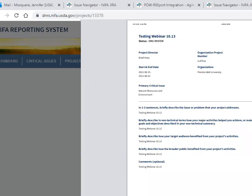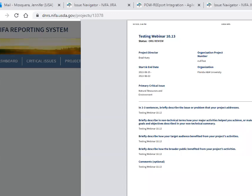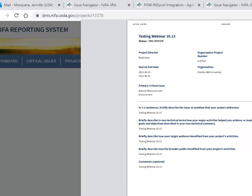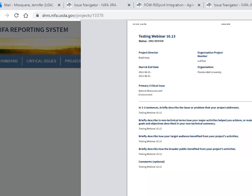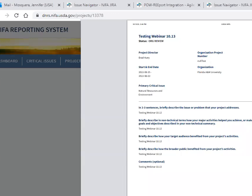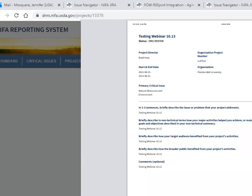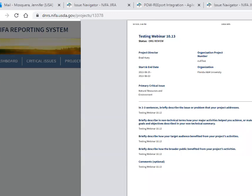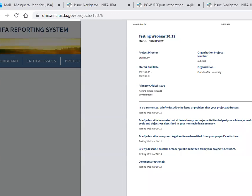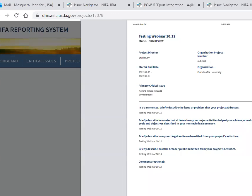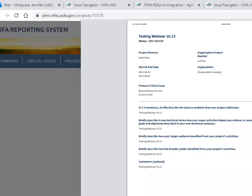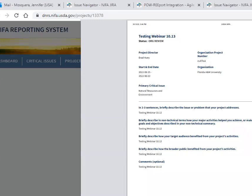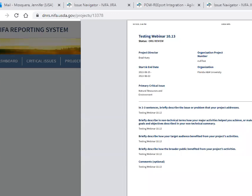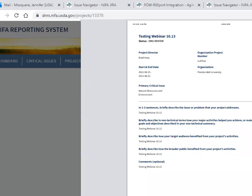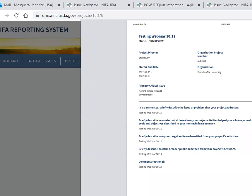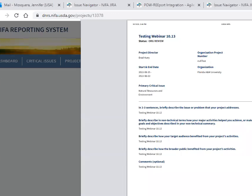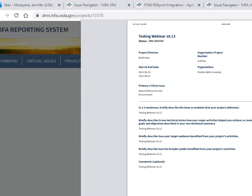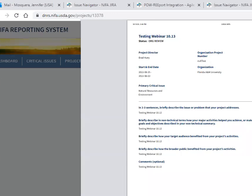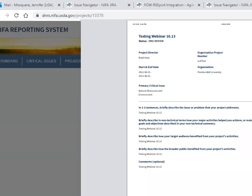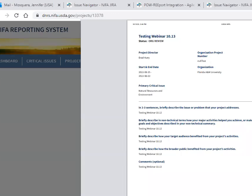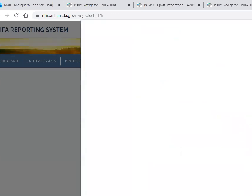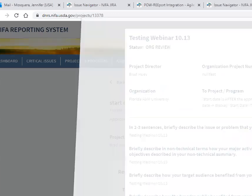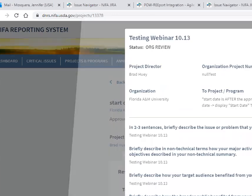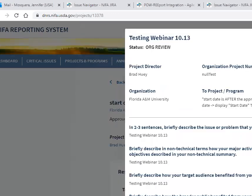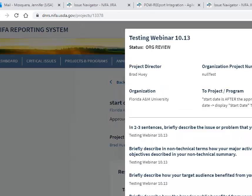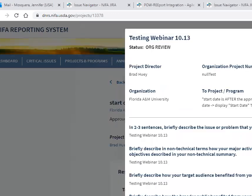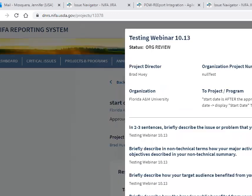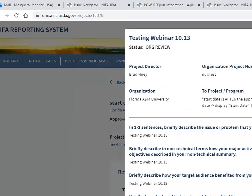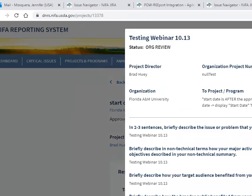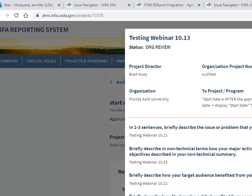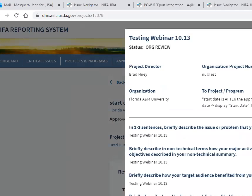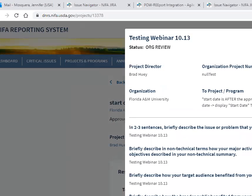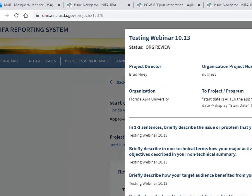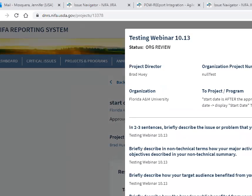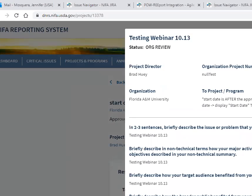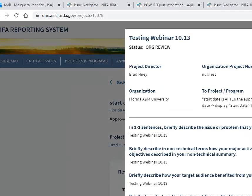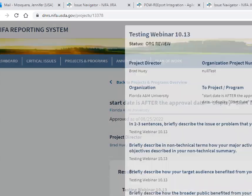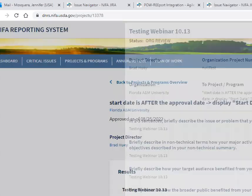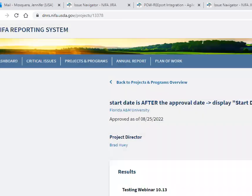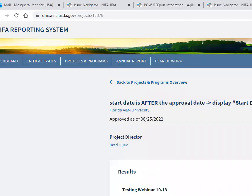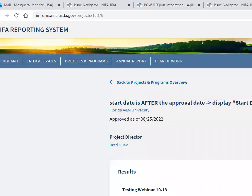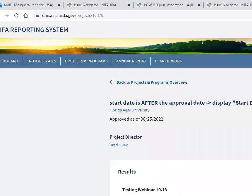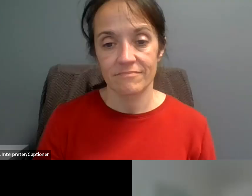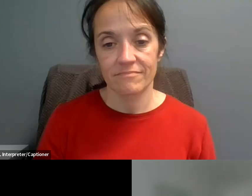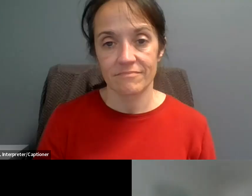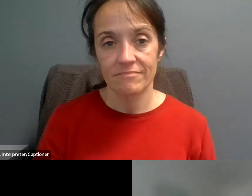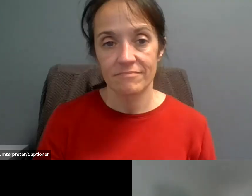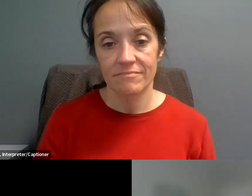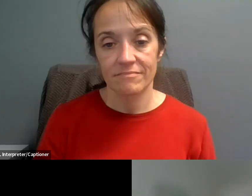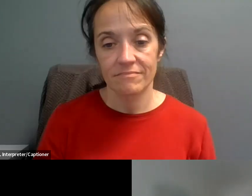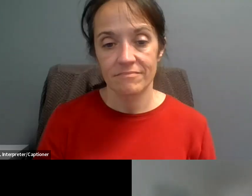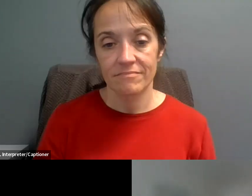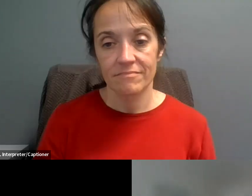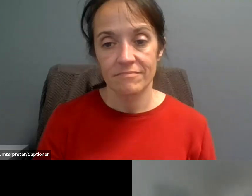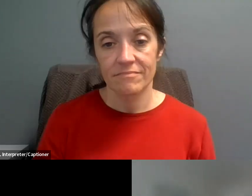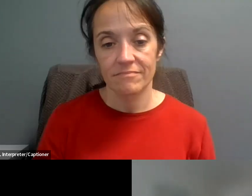Yes, that answered their question. Thank you. Yeah. I see Alexis is answering, but we have a couple